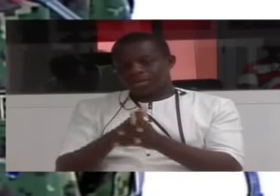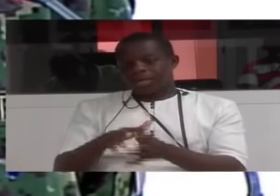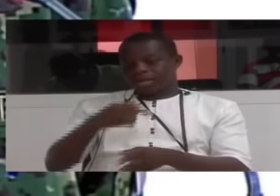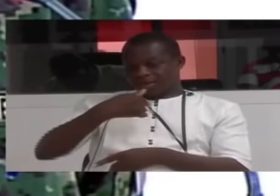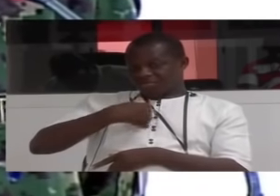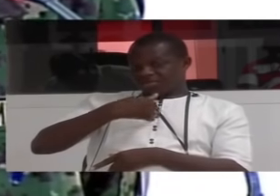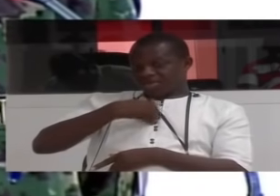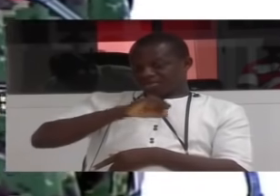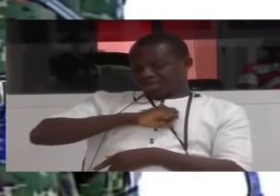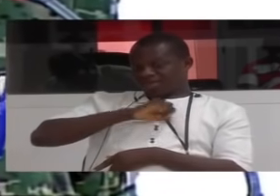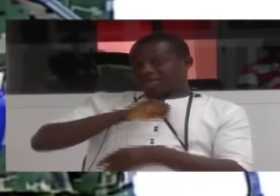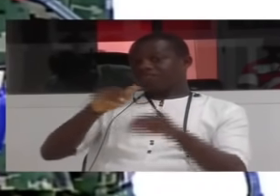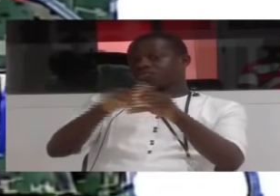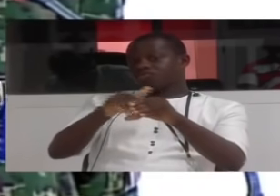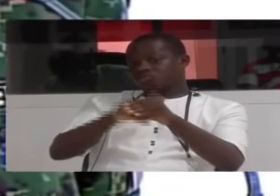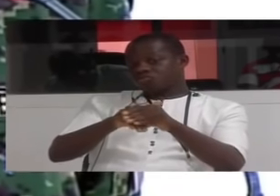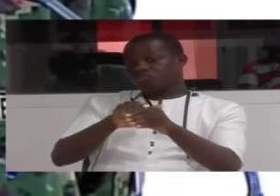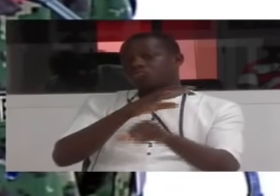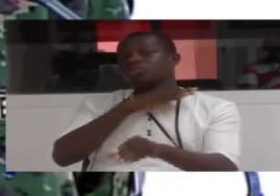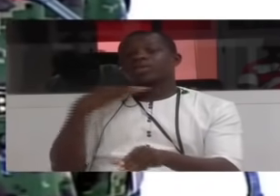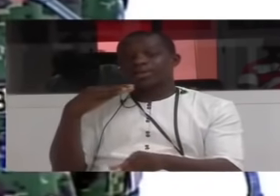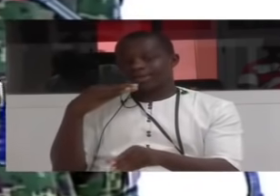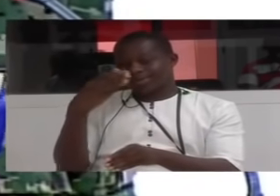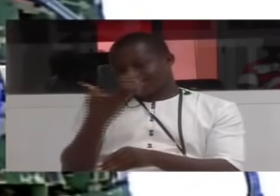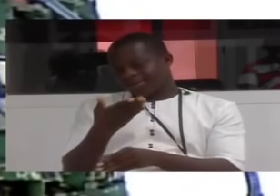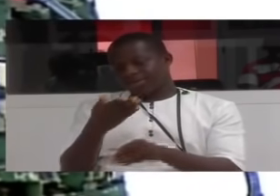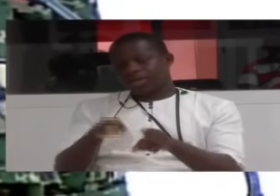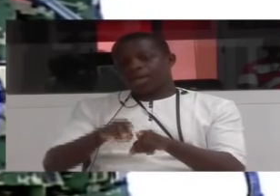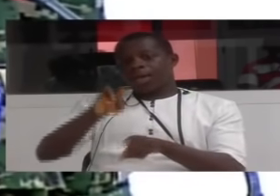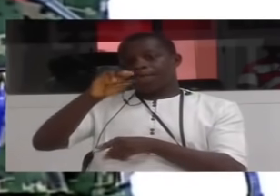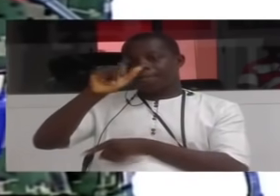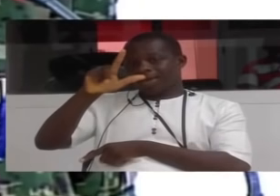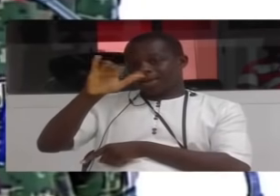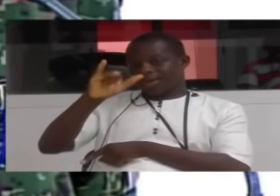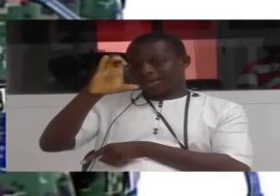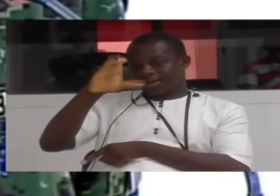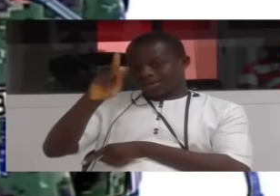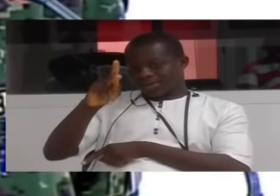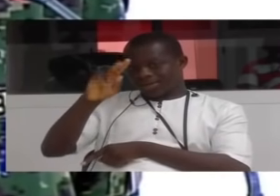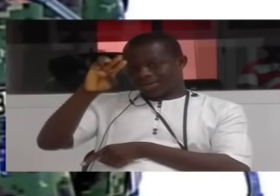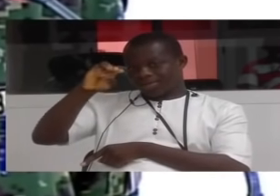ben la siñu ko reey. I am one of them. Malik Mangar. Malik Manga.